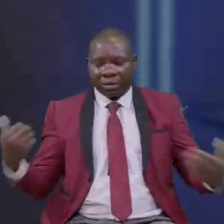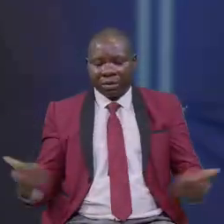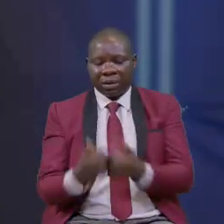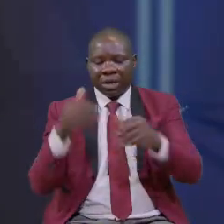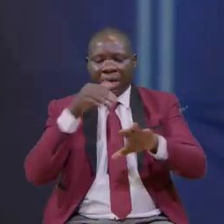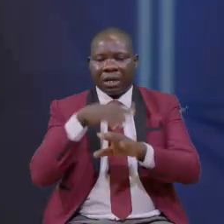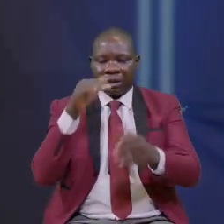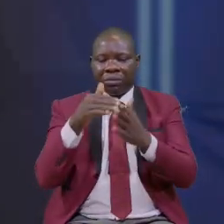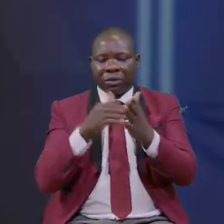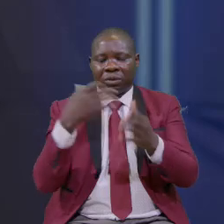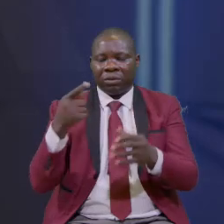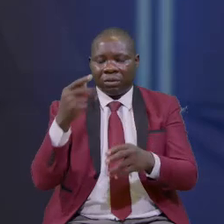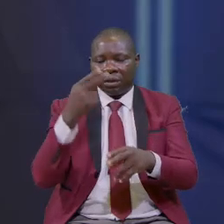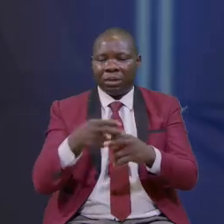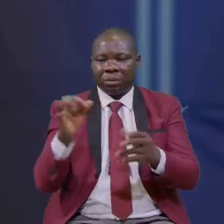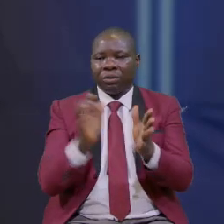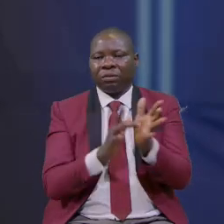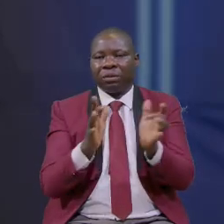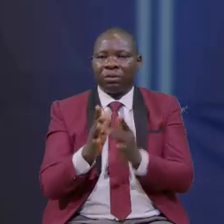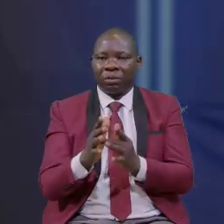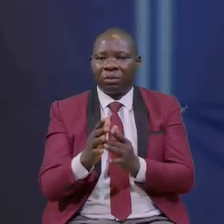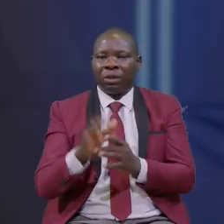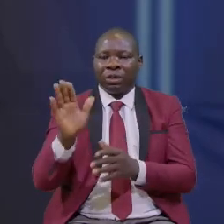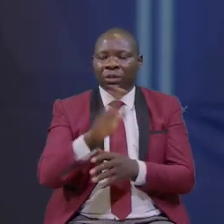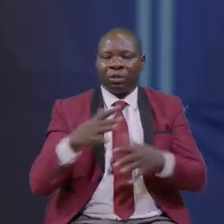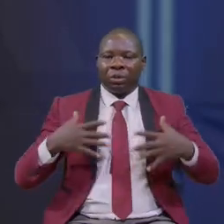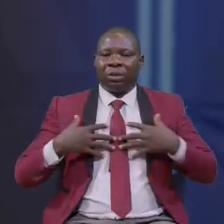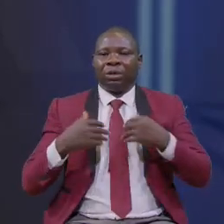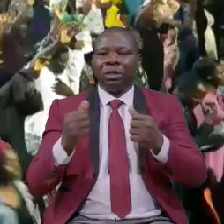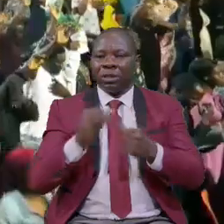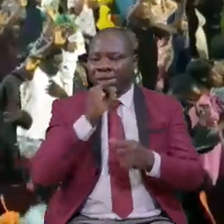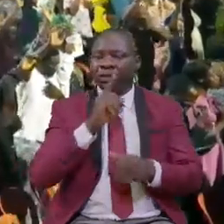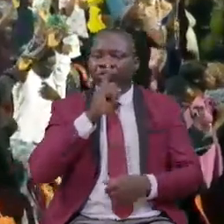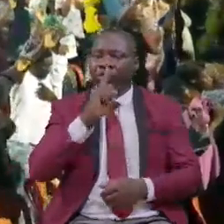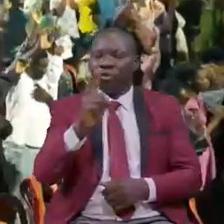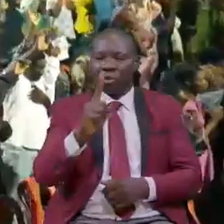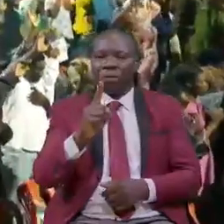of Jesus, your healing is guaranteed.